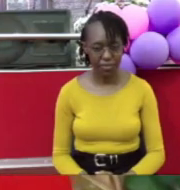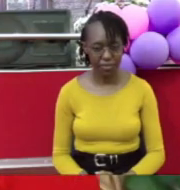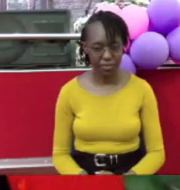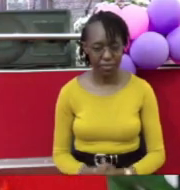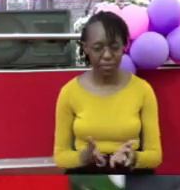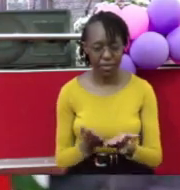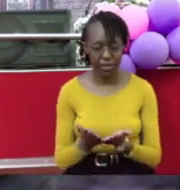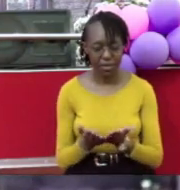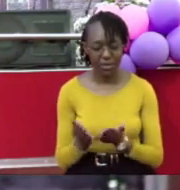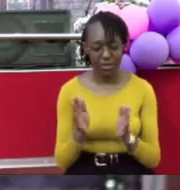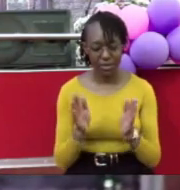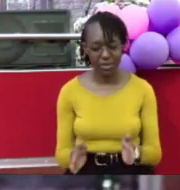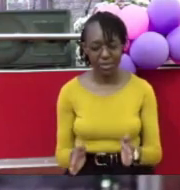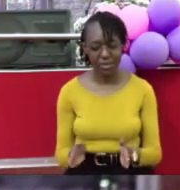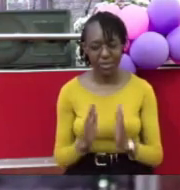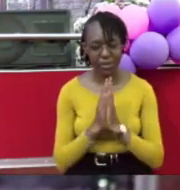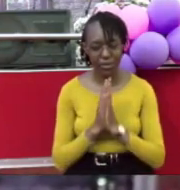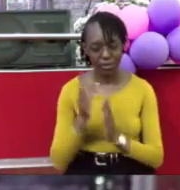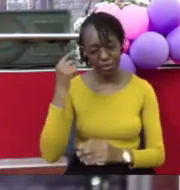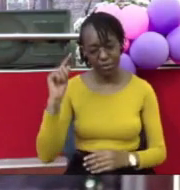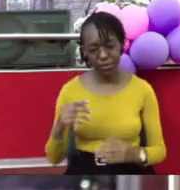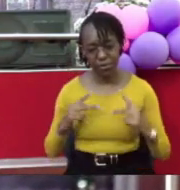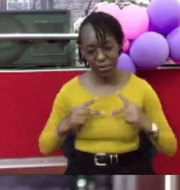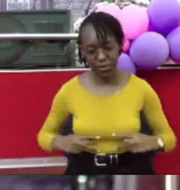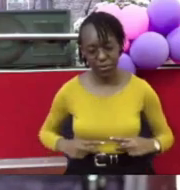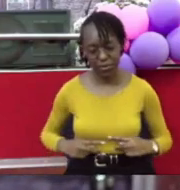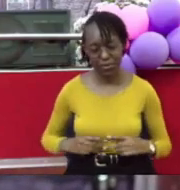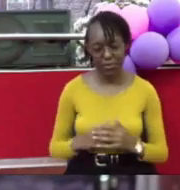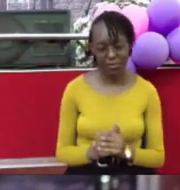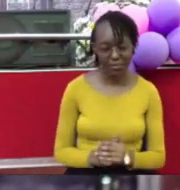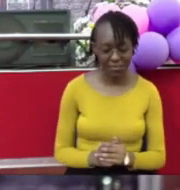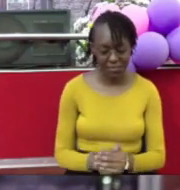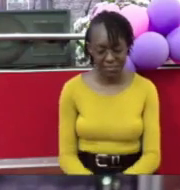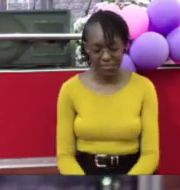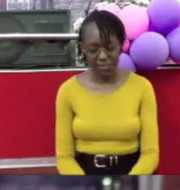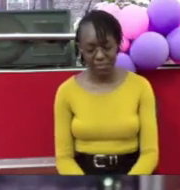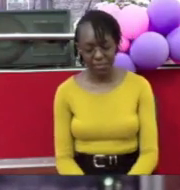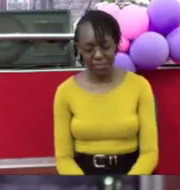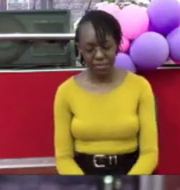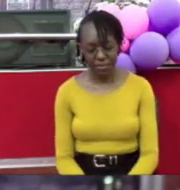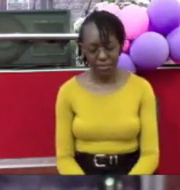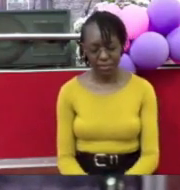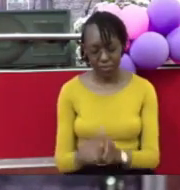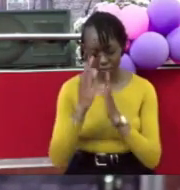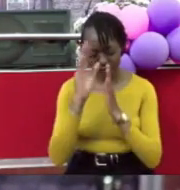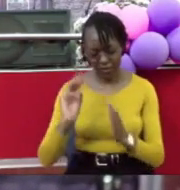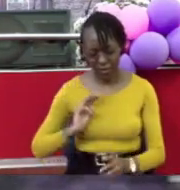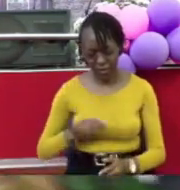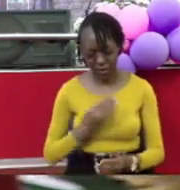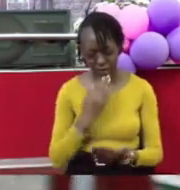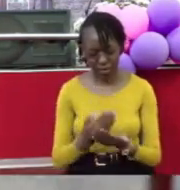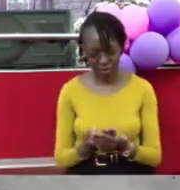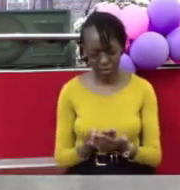Waombeni, waombeni. Just pray for them waombeni. That the Lord will meet them at the Wana point of need. Wana atakutana nao mahitaji yao. Father, we just thank you for your people.